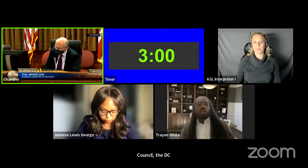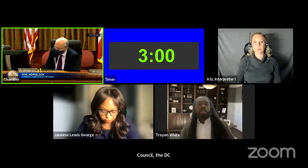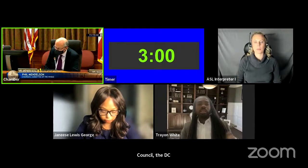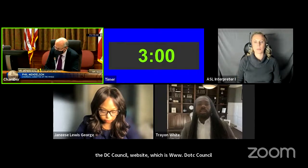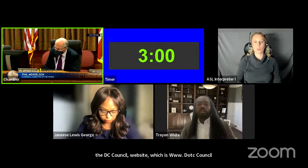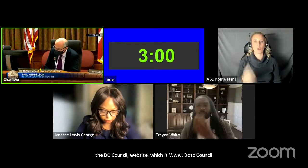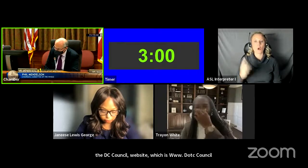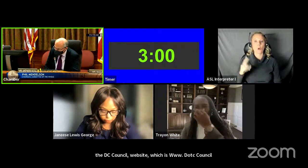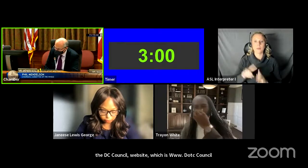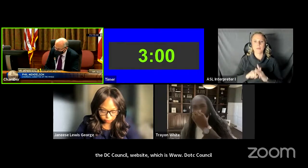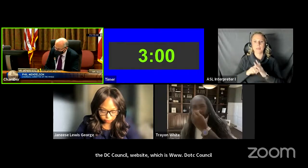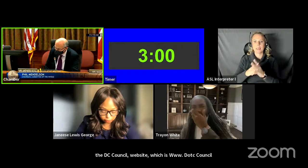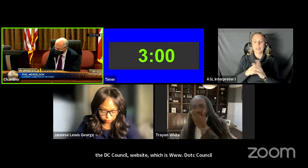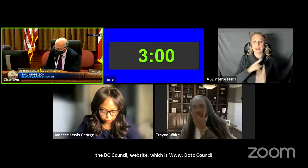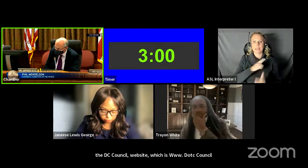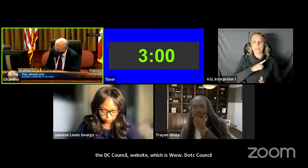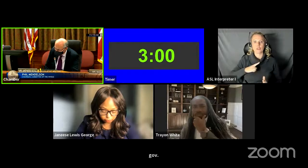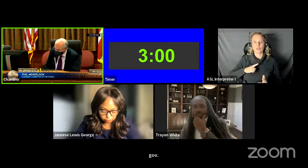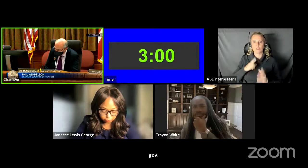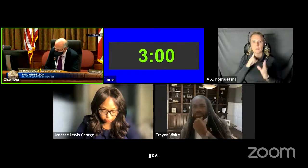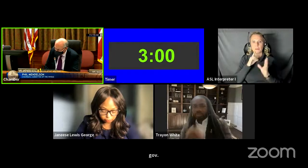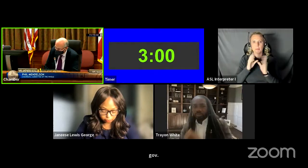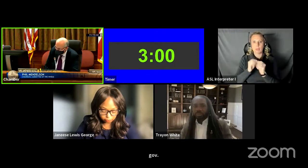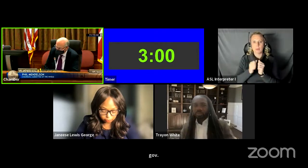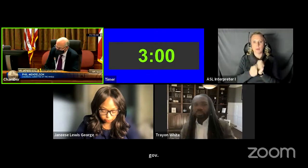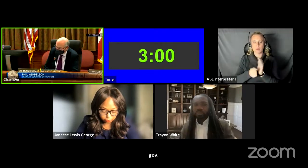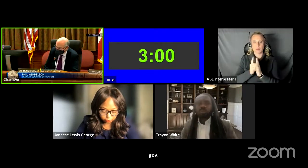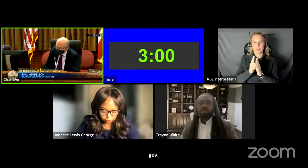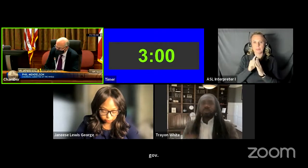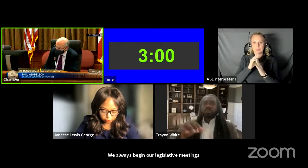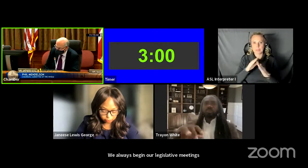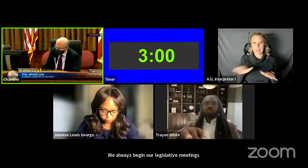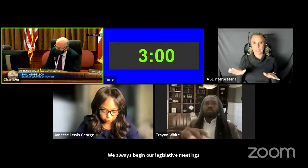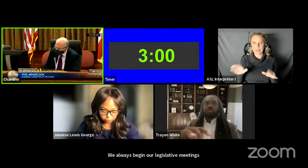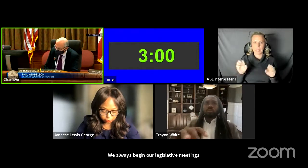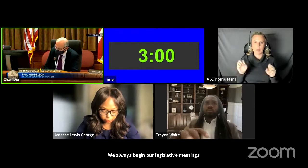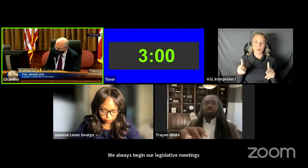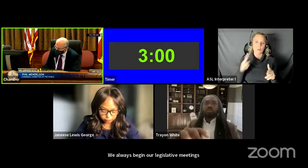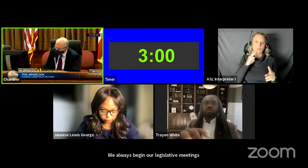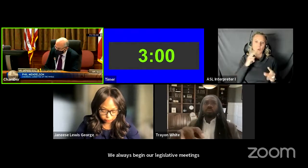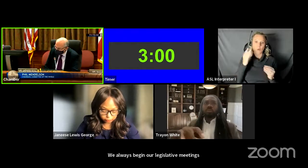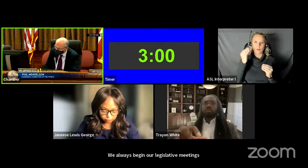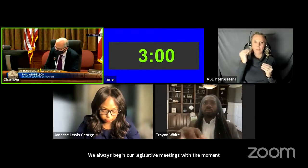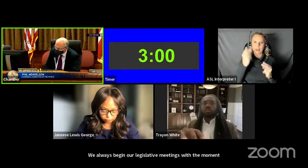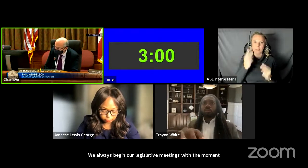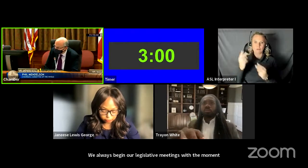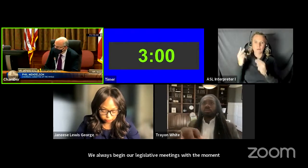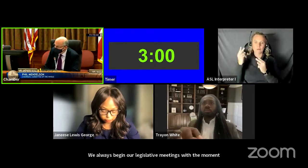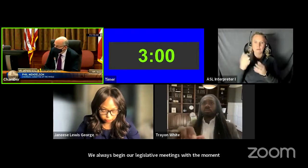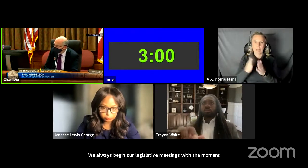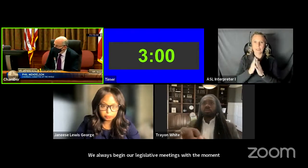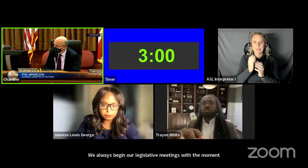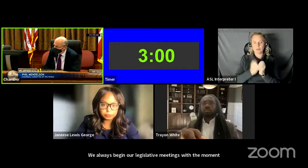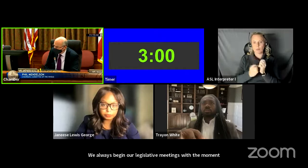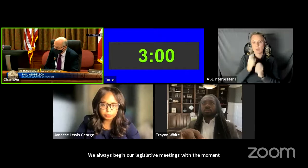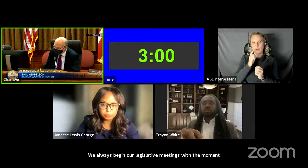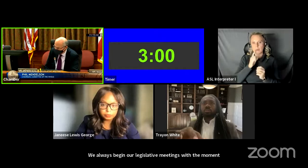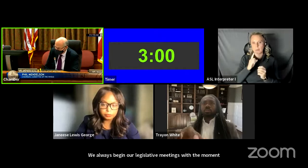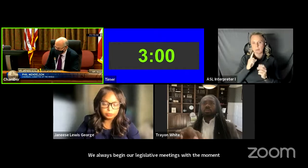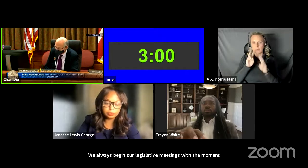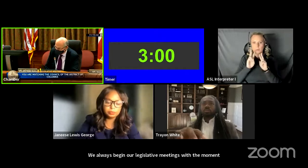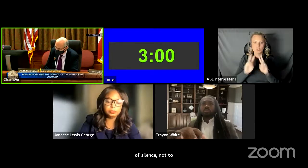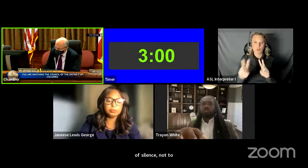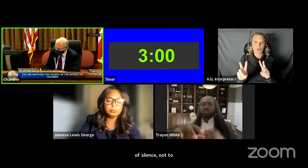We always begin our legislative meetings with a moment of silence, an opportunity for reflection. I would ask that everyone observe a moment